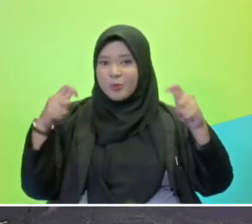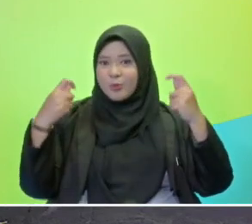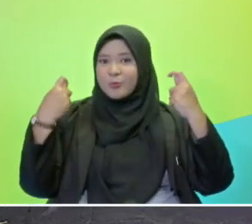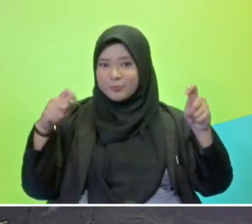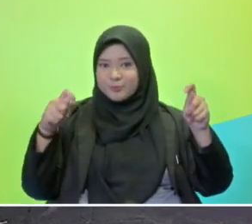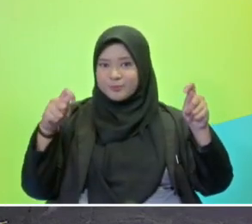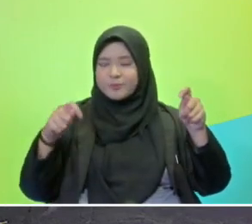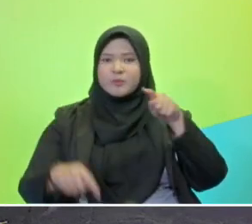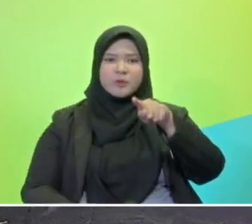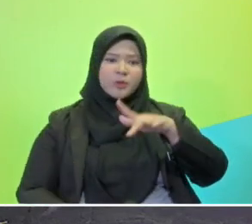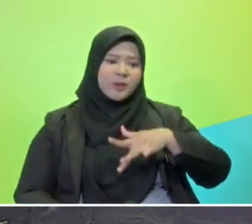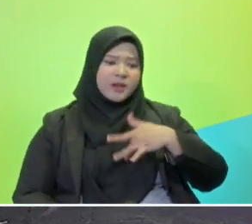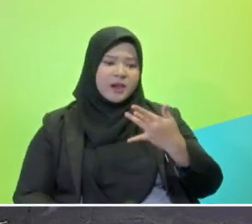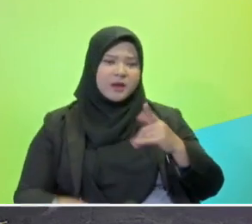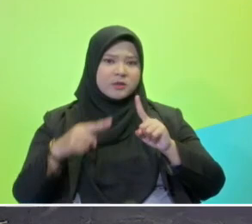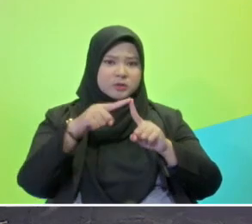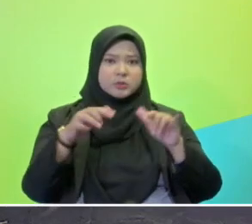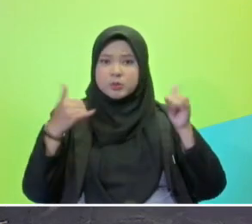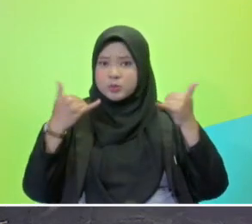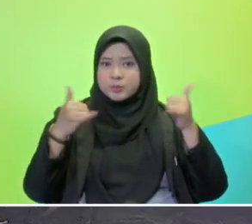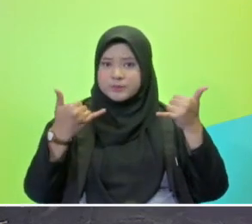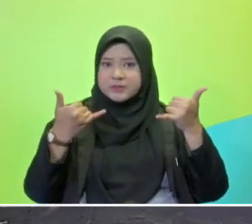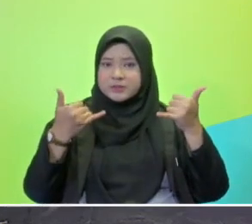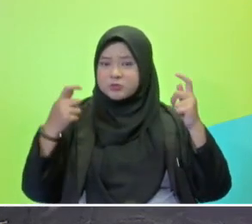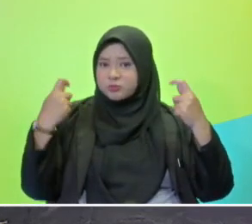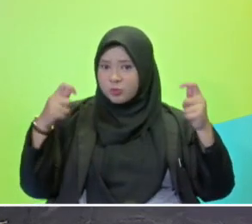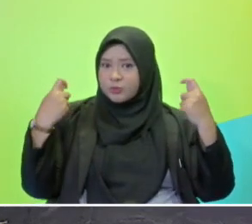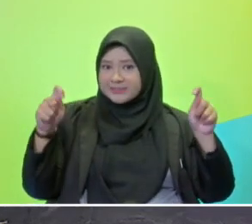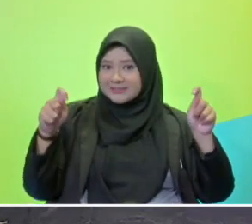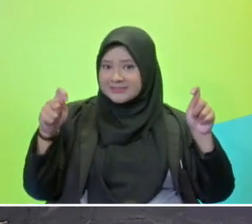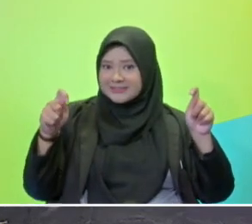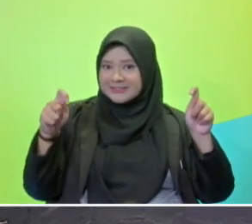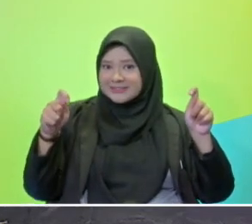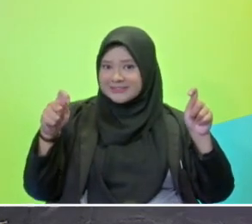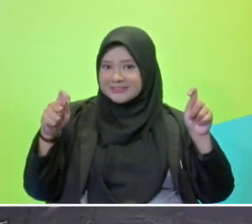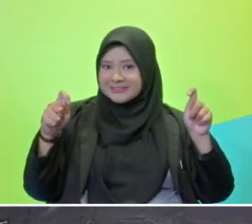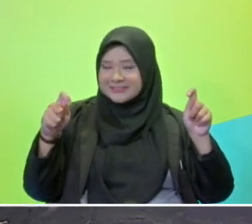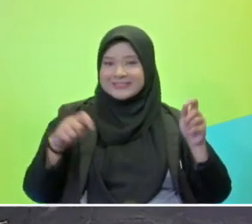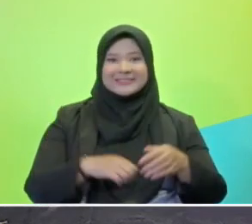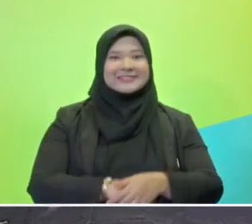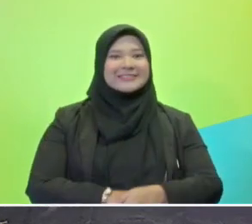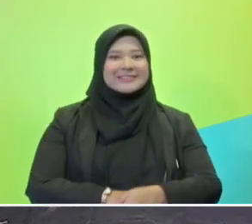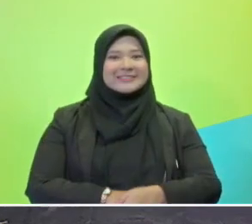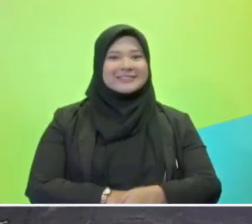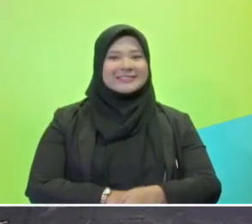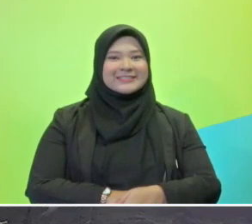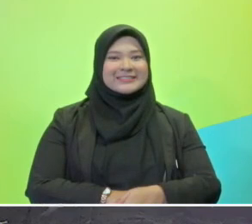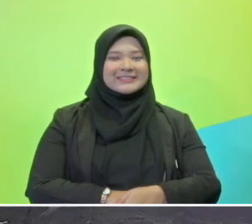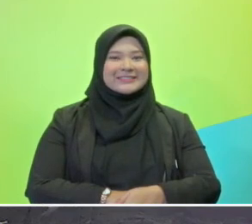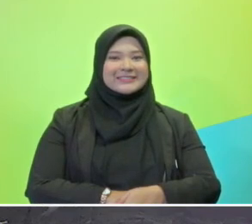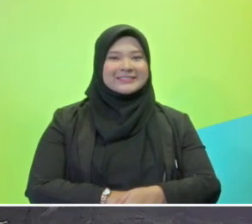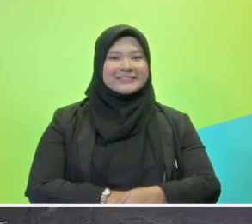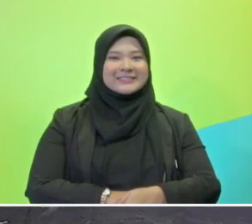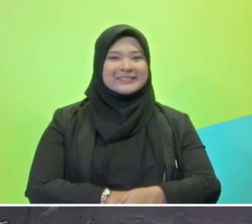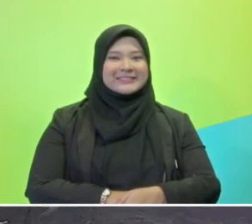It's either pets, food, or also toys. Yes. Okay, teacher, thank you so much for this segment. I think we should take a